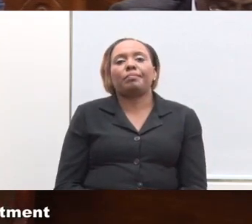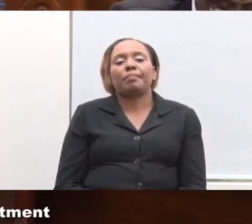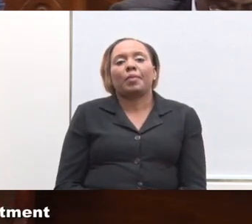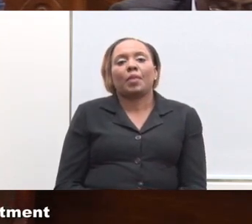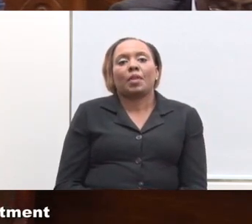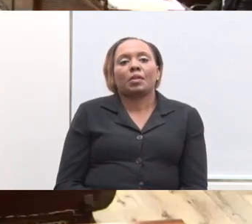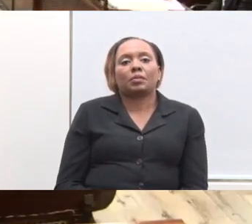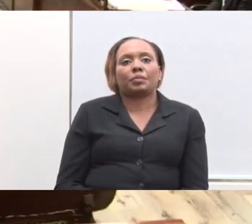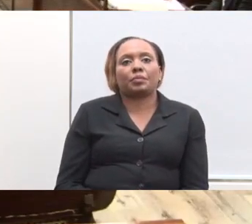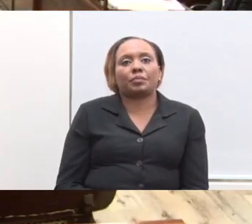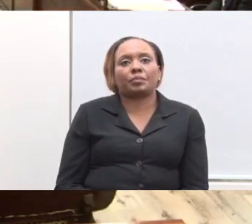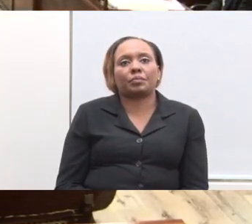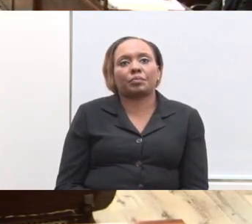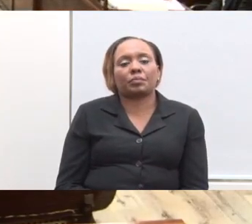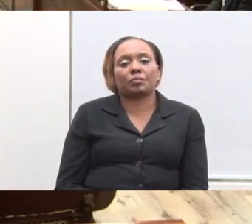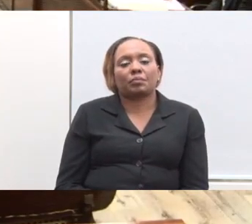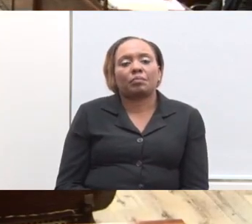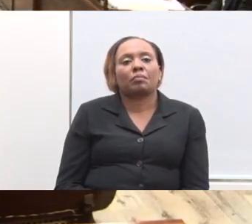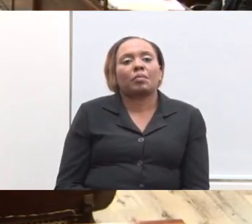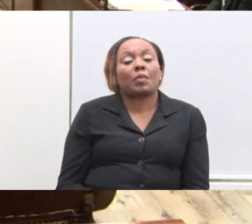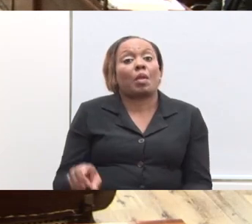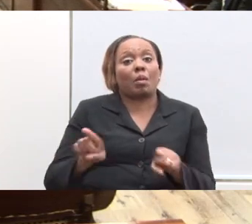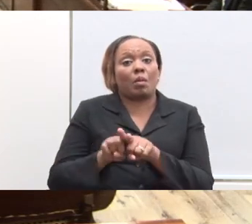may keep people